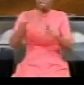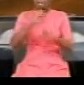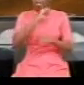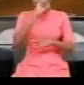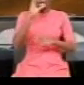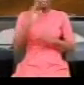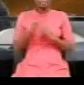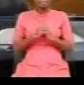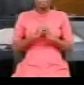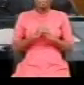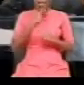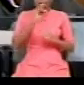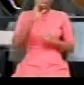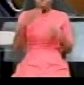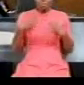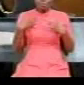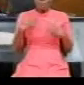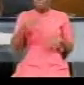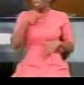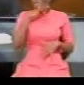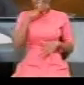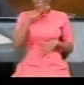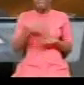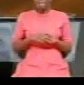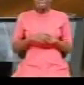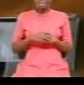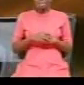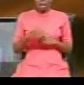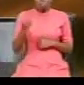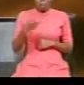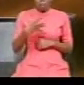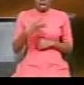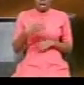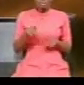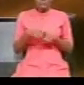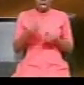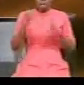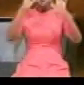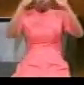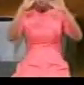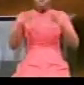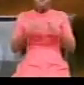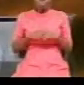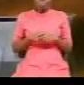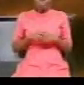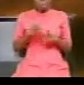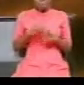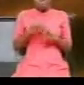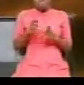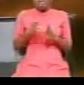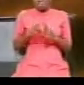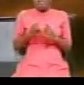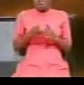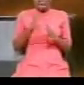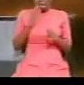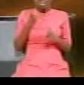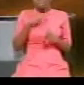light? Is your garment spotless, white as snow, or are there